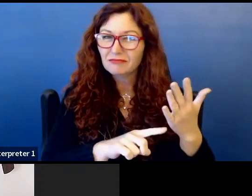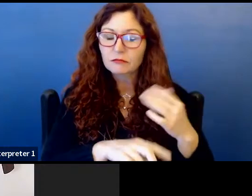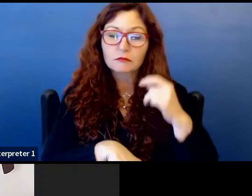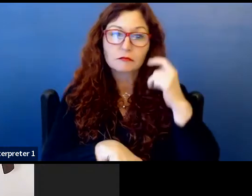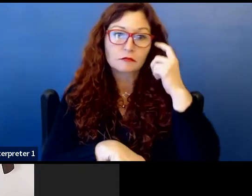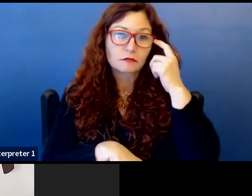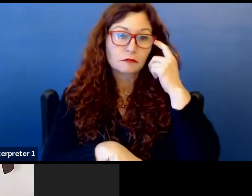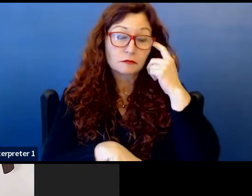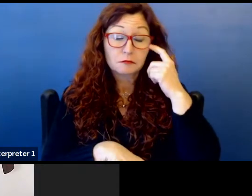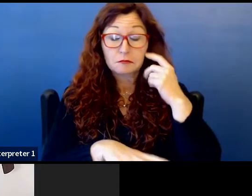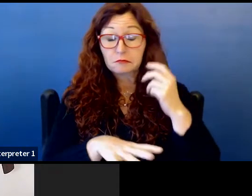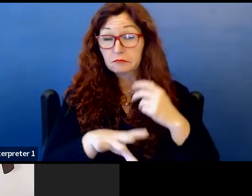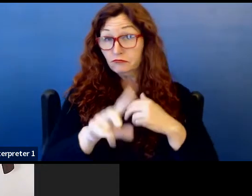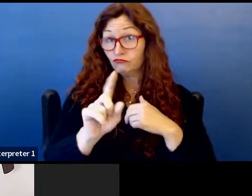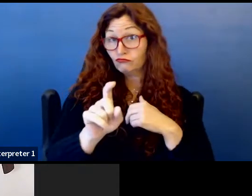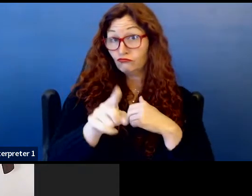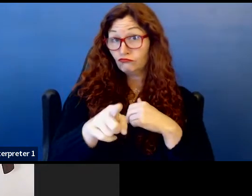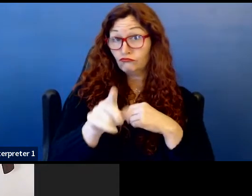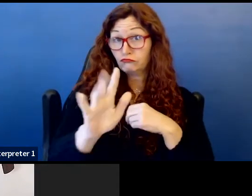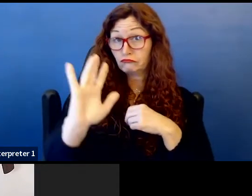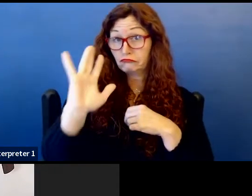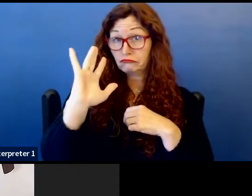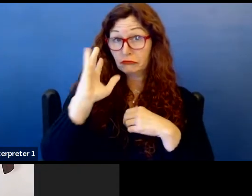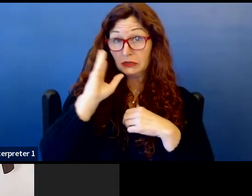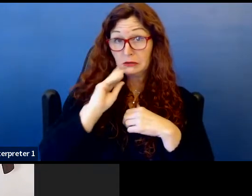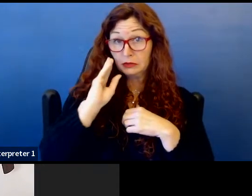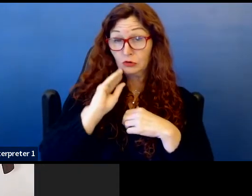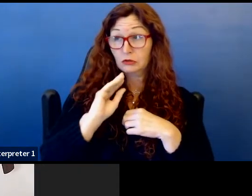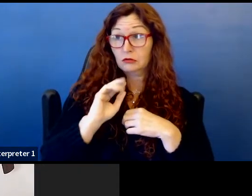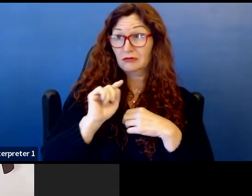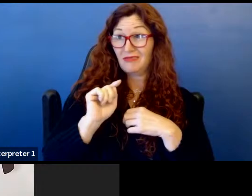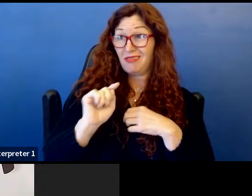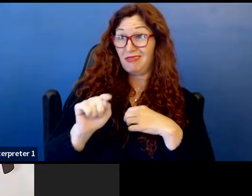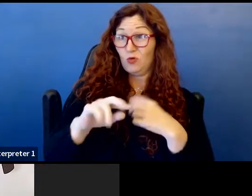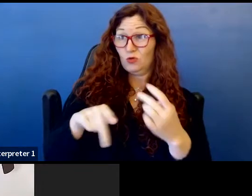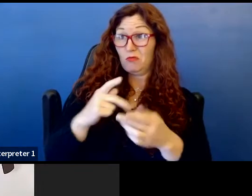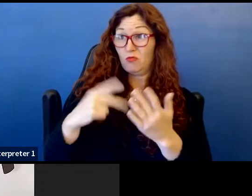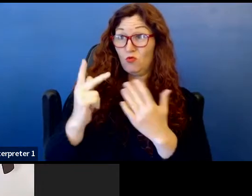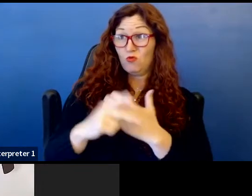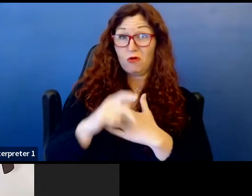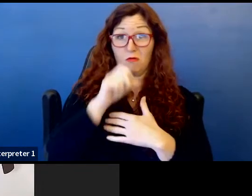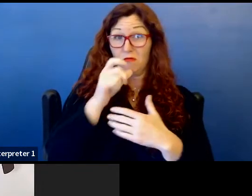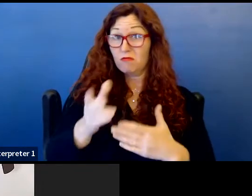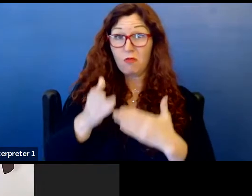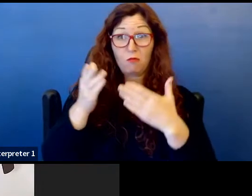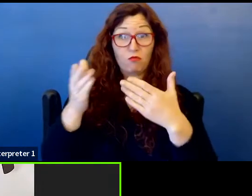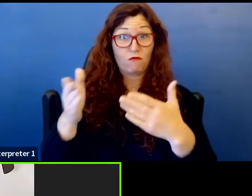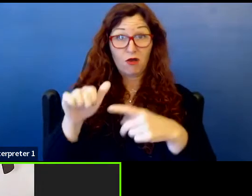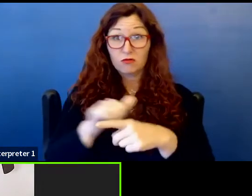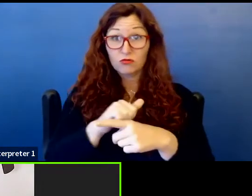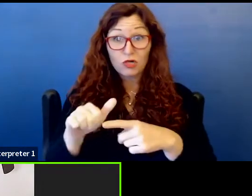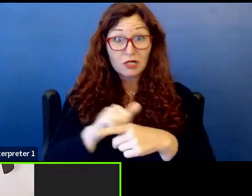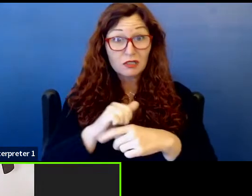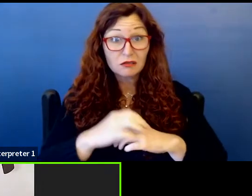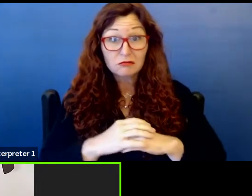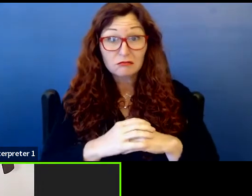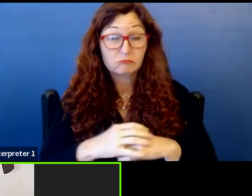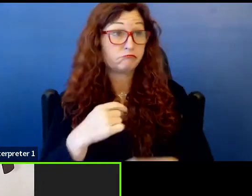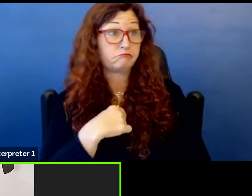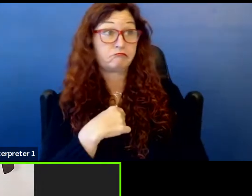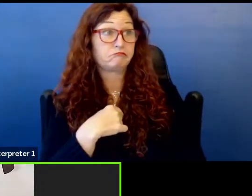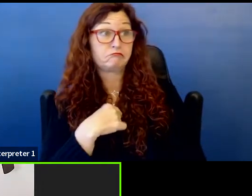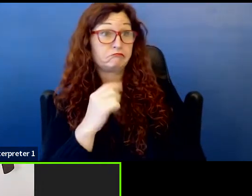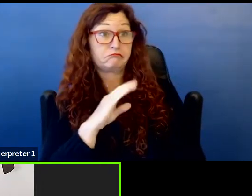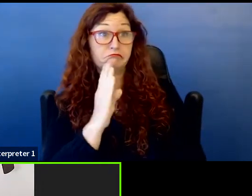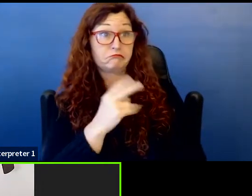that um an apprenticeship program does not currently have that kind of training in general well they oh well